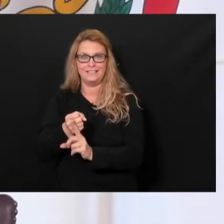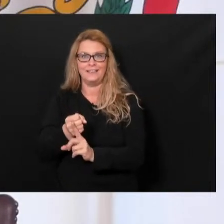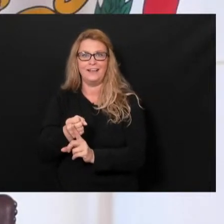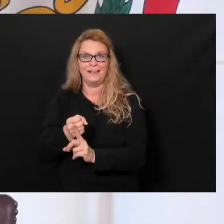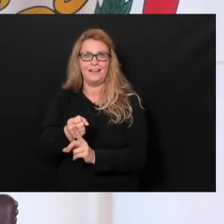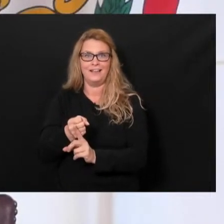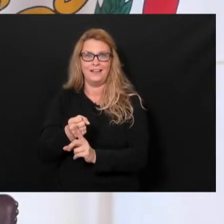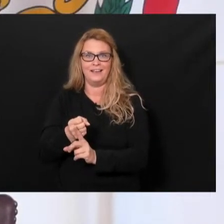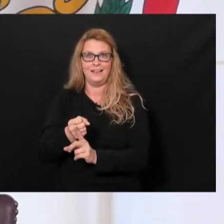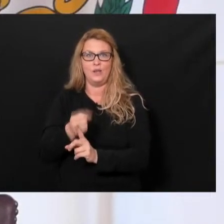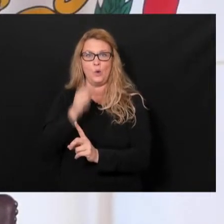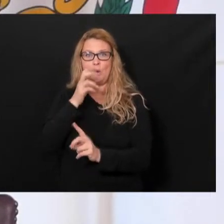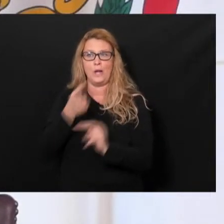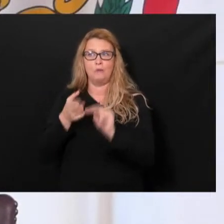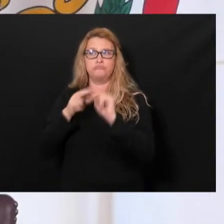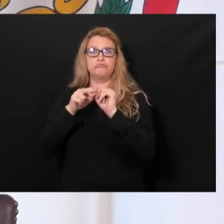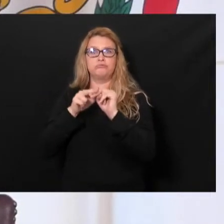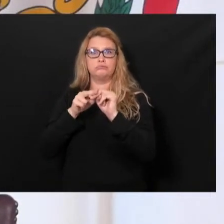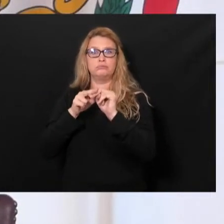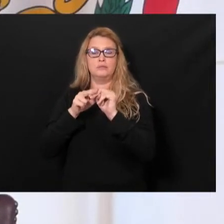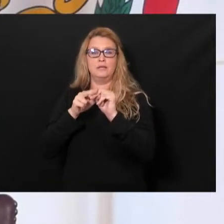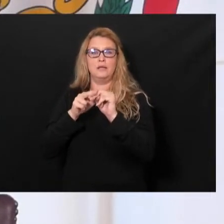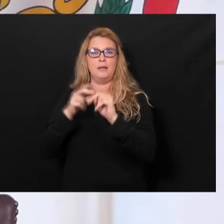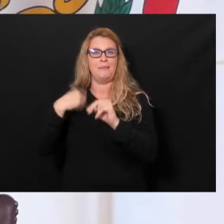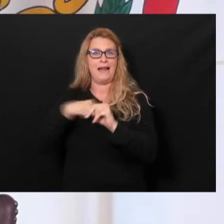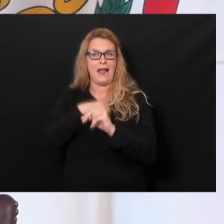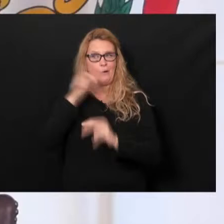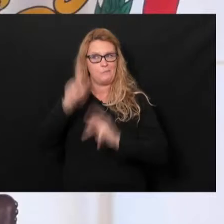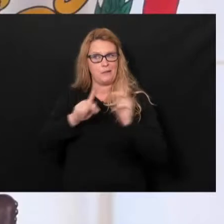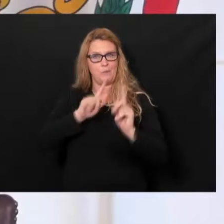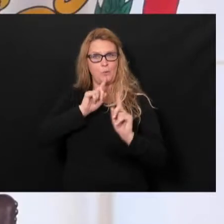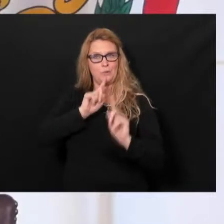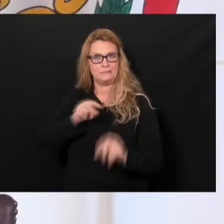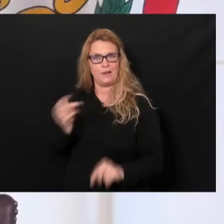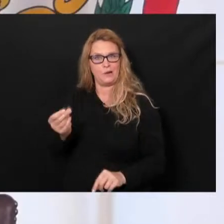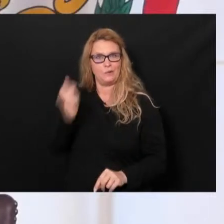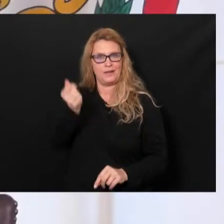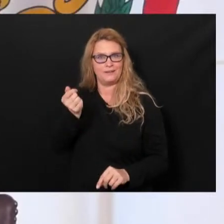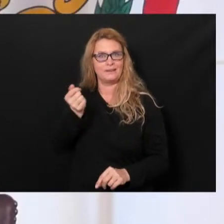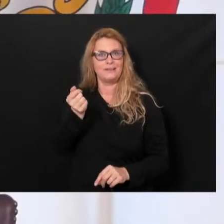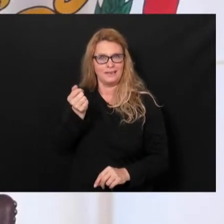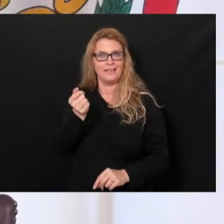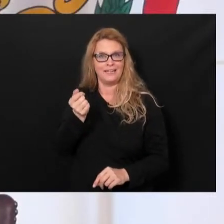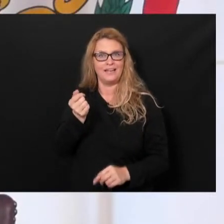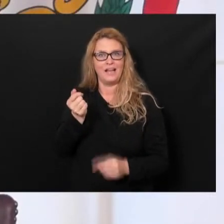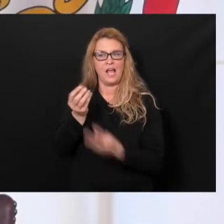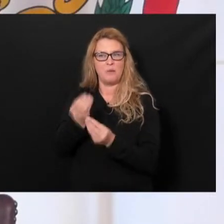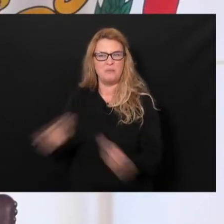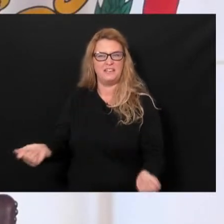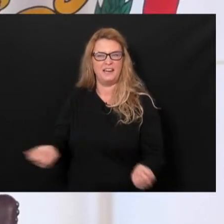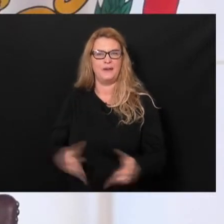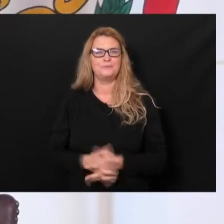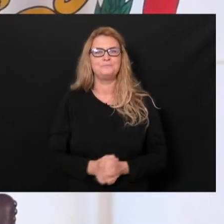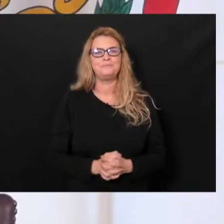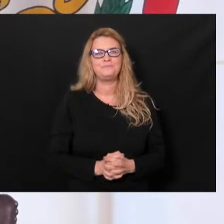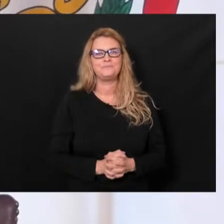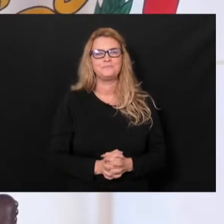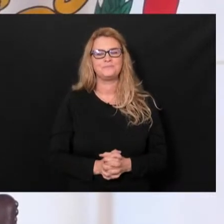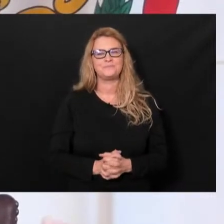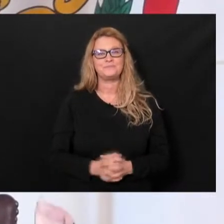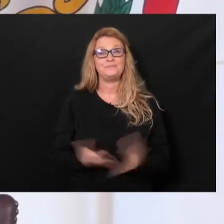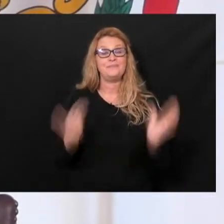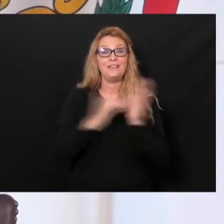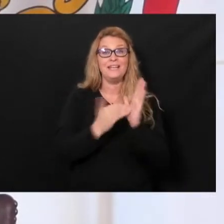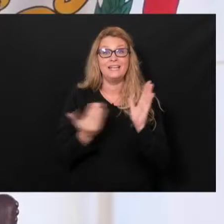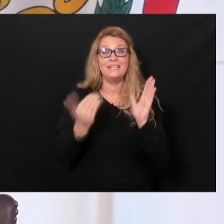kind of heats up and our people continue to run to the fire and they're going to extinguish this fire as well. I tell you over and